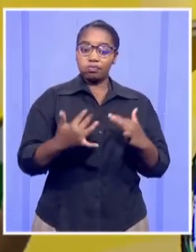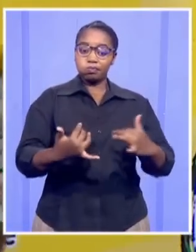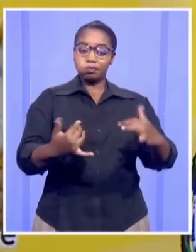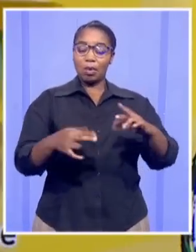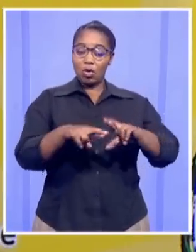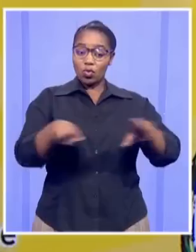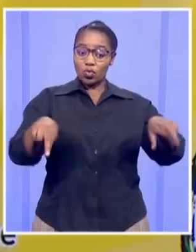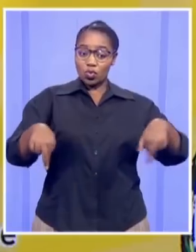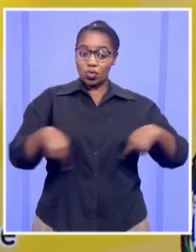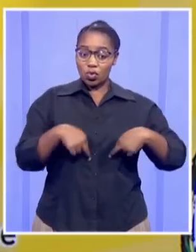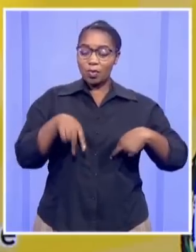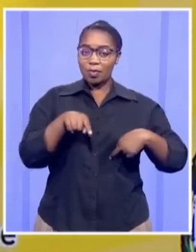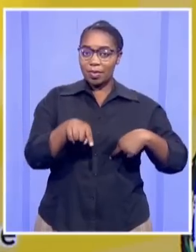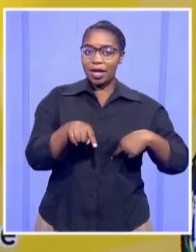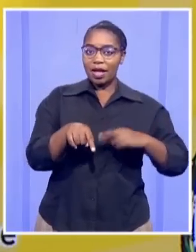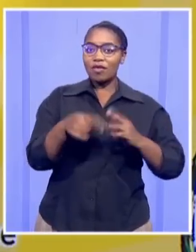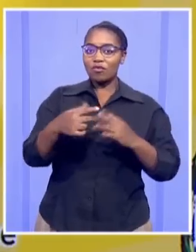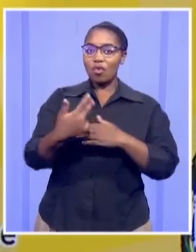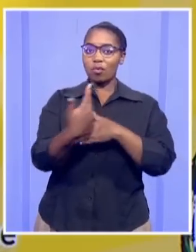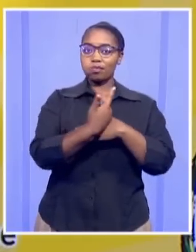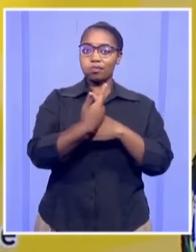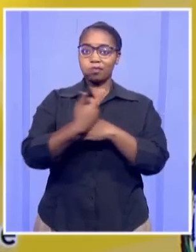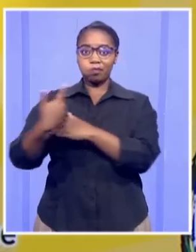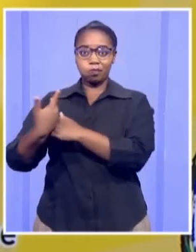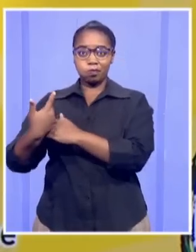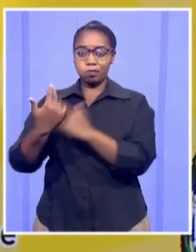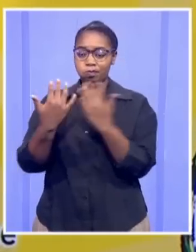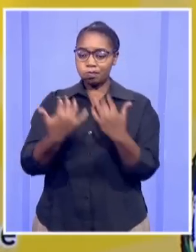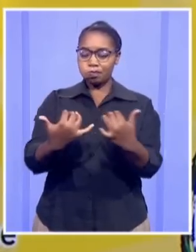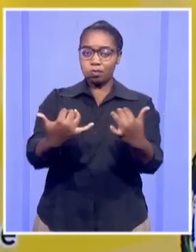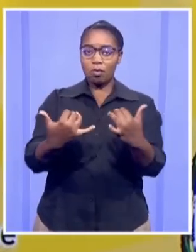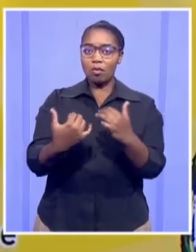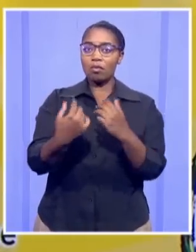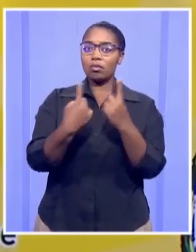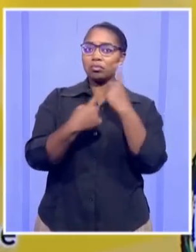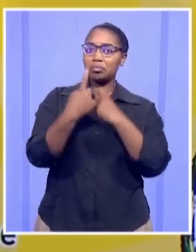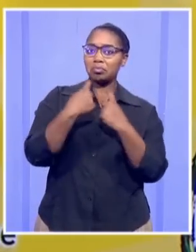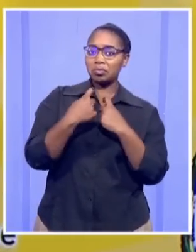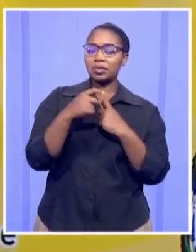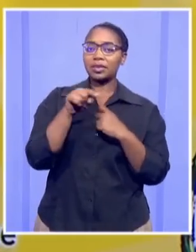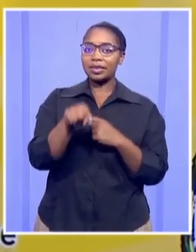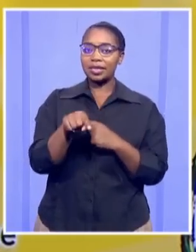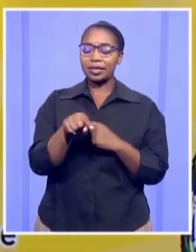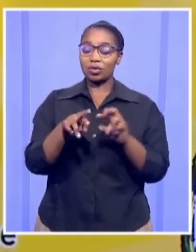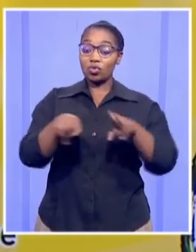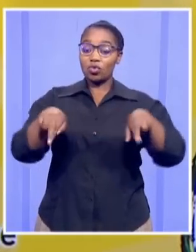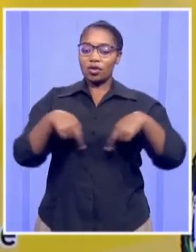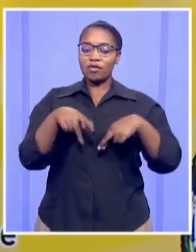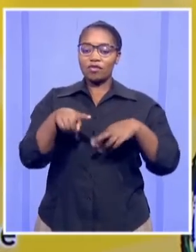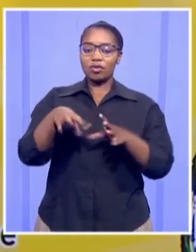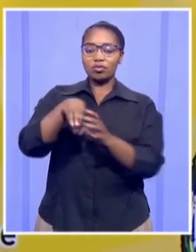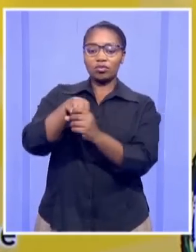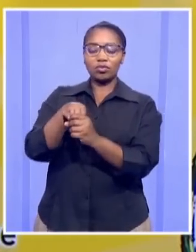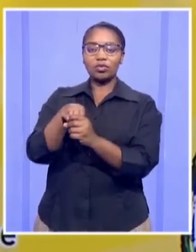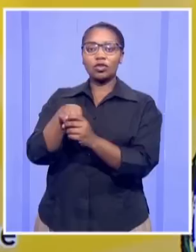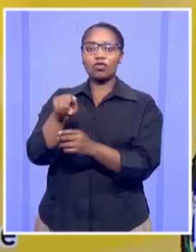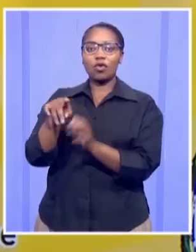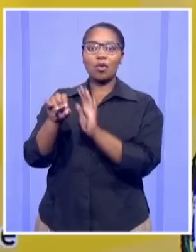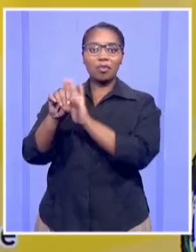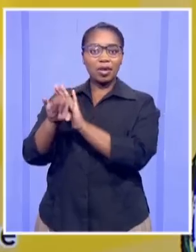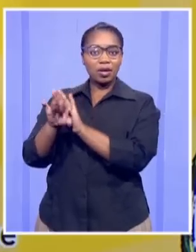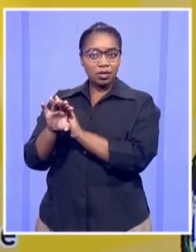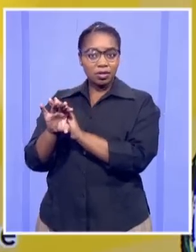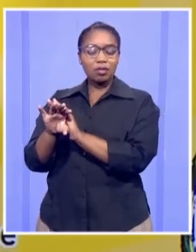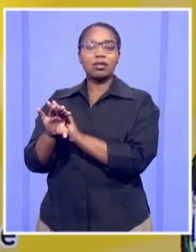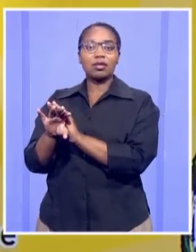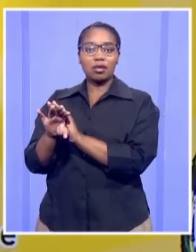under the media relations component of the village. So you've got the digital and visual media. So